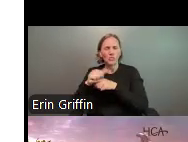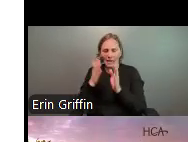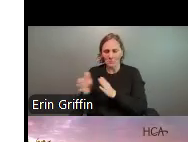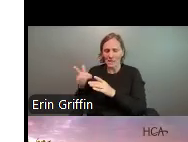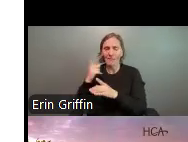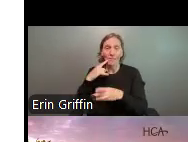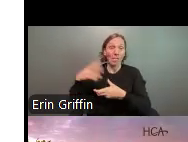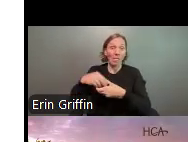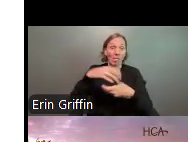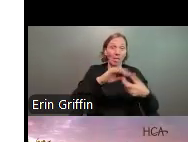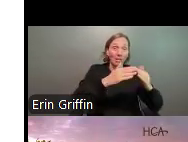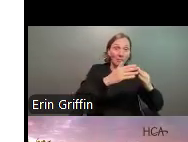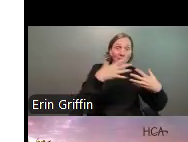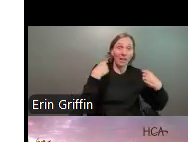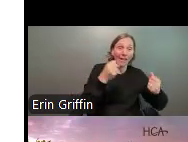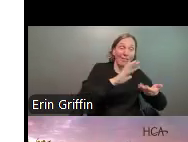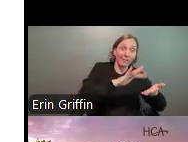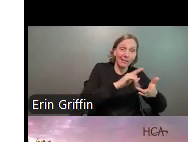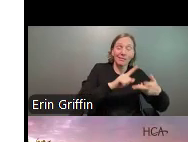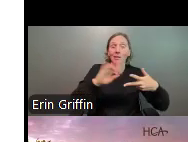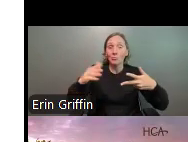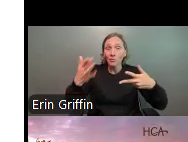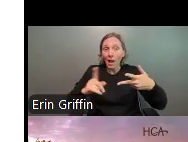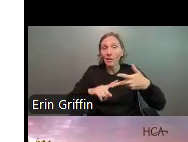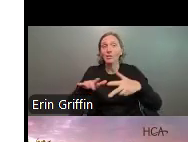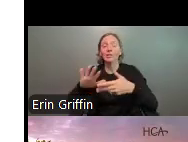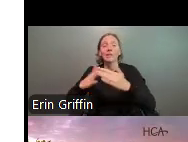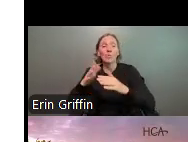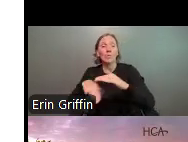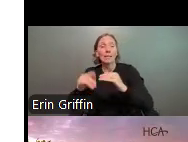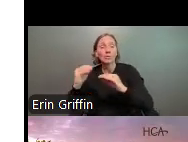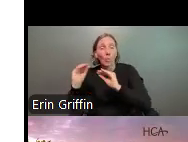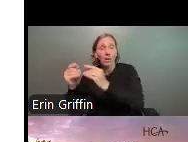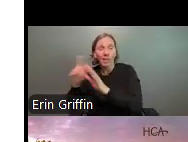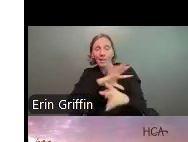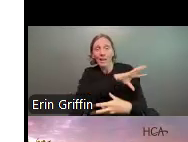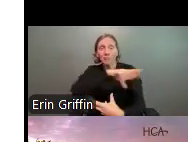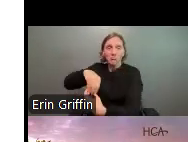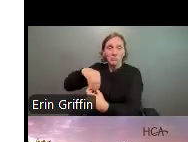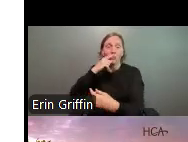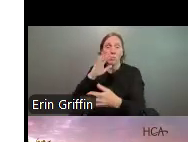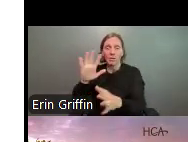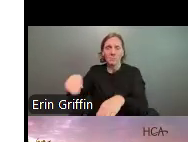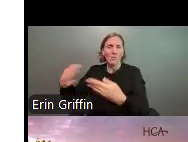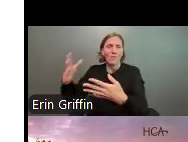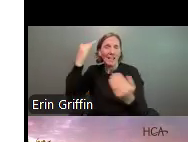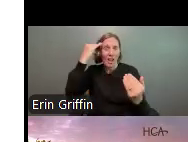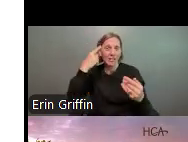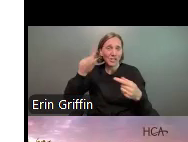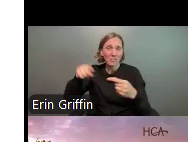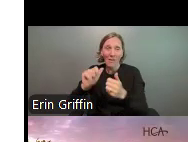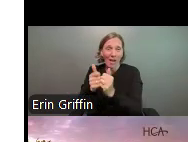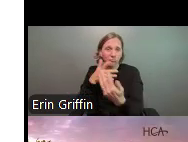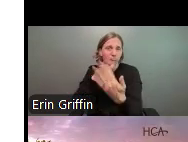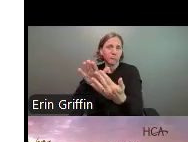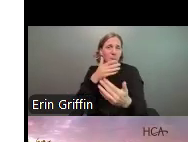centers and providers and community-based organizations that could bring a lot of knowledge to this space. And to the next